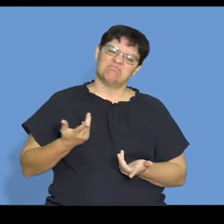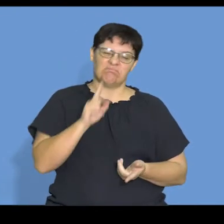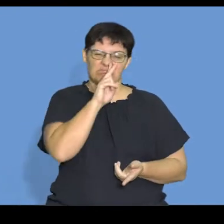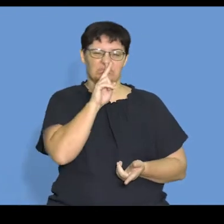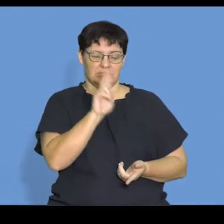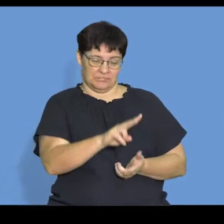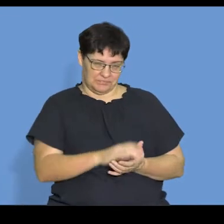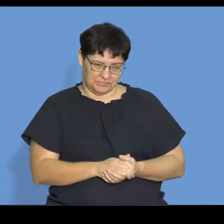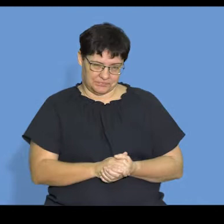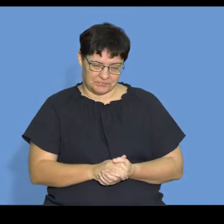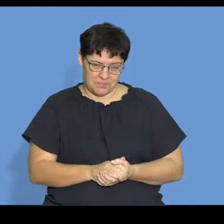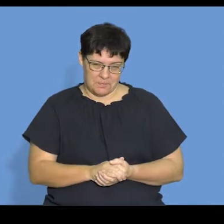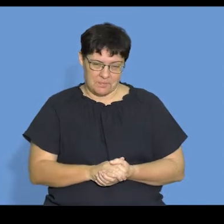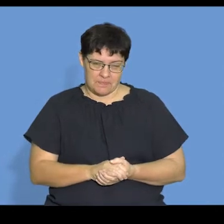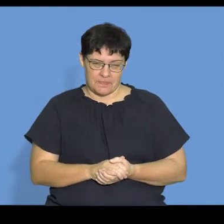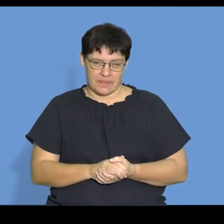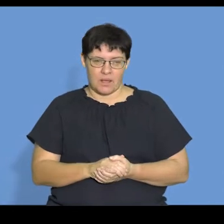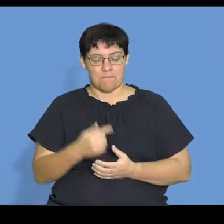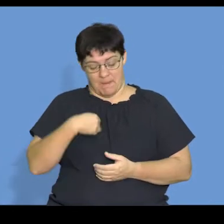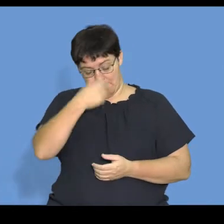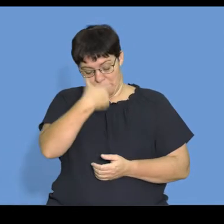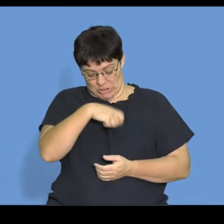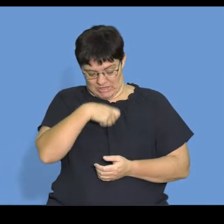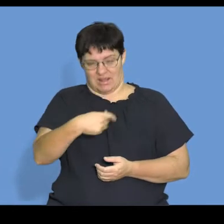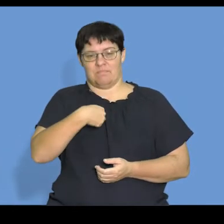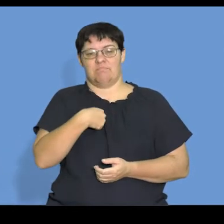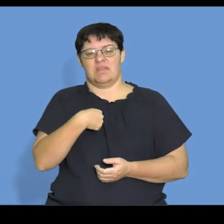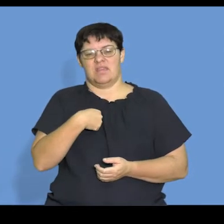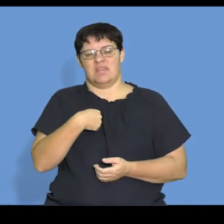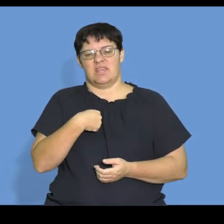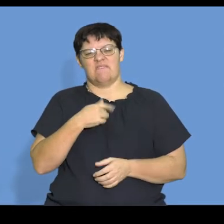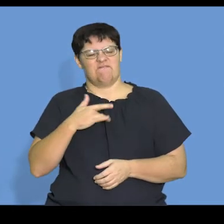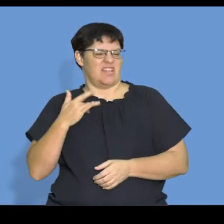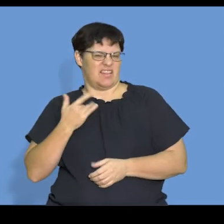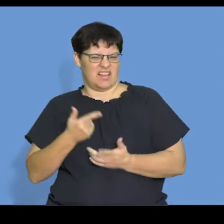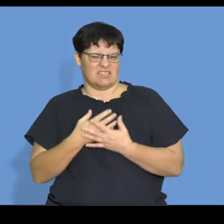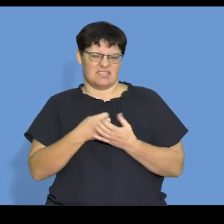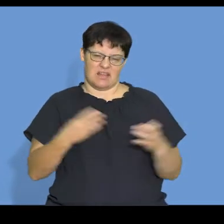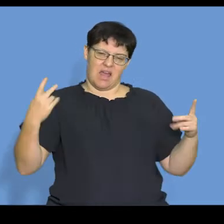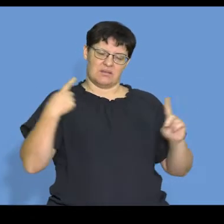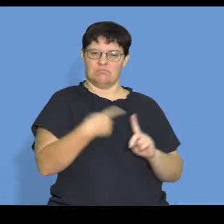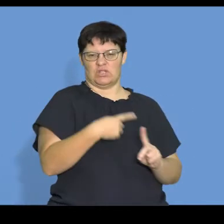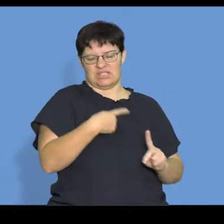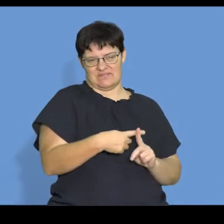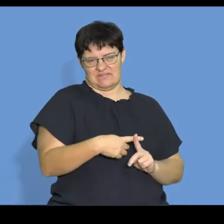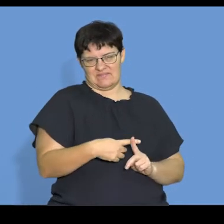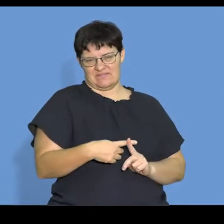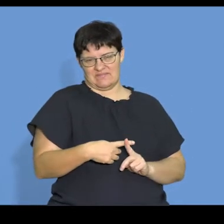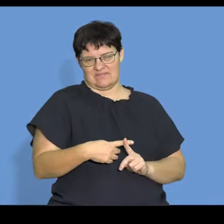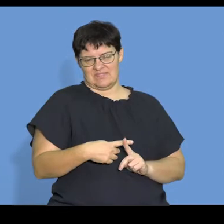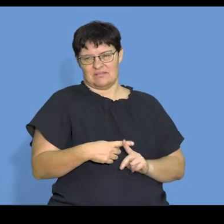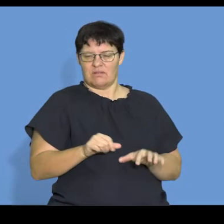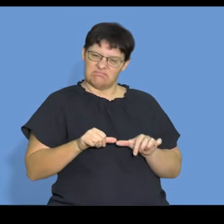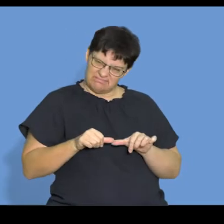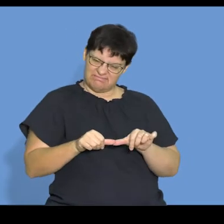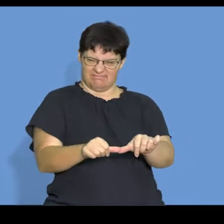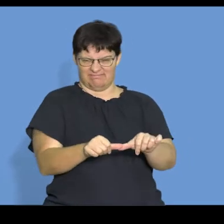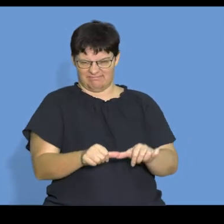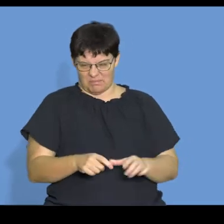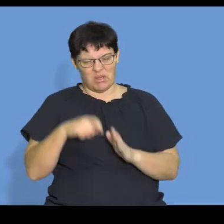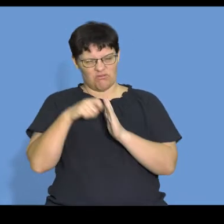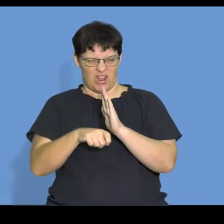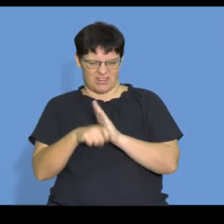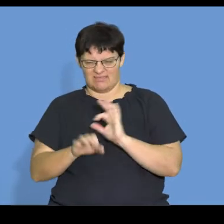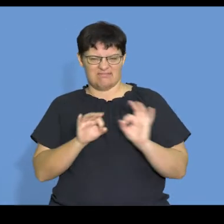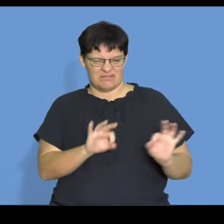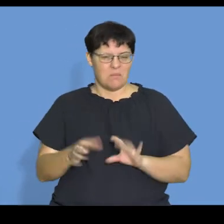to, because I really personally believe that starting with a positive kind of sets the tone for me, and I will be able to